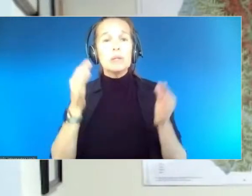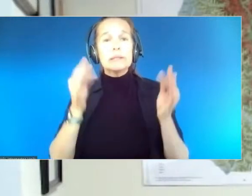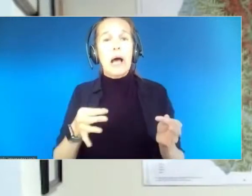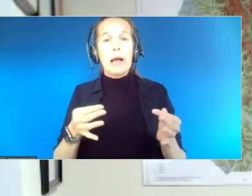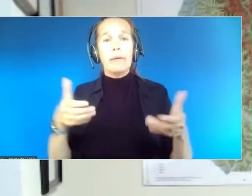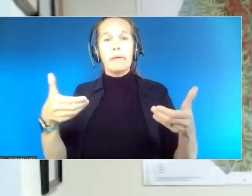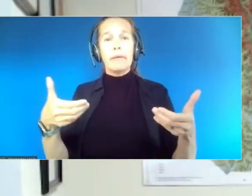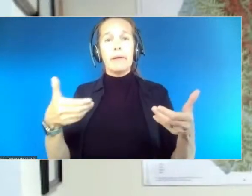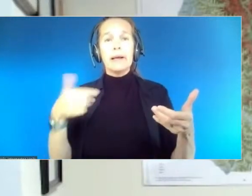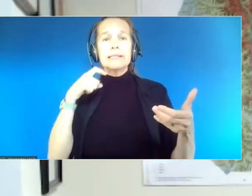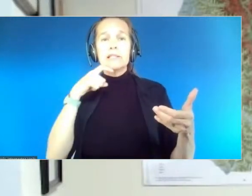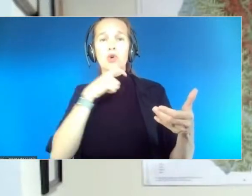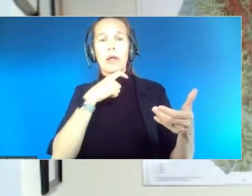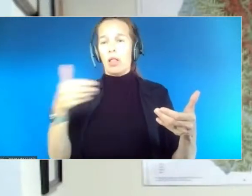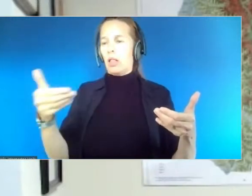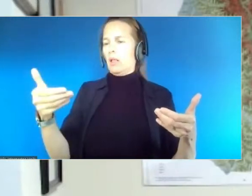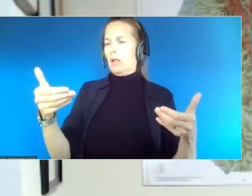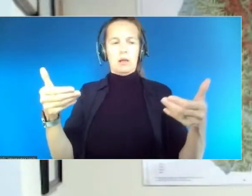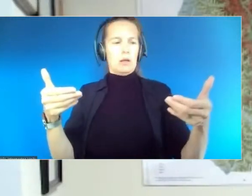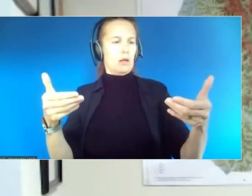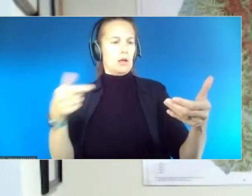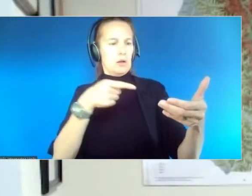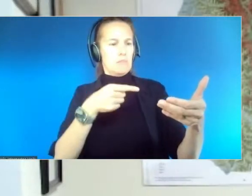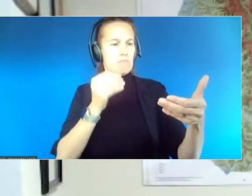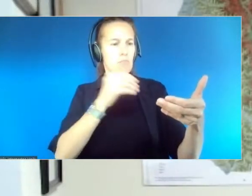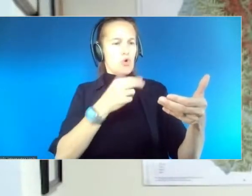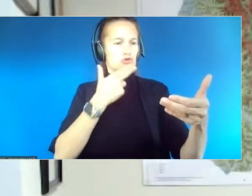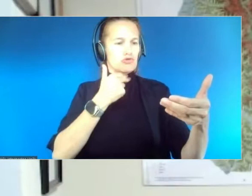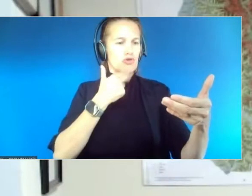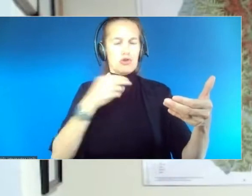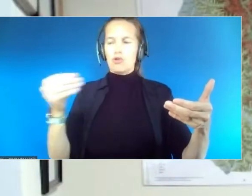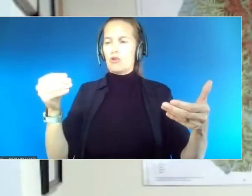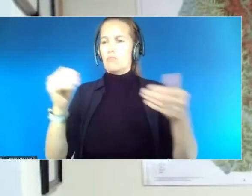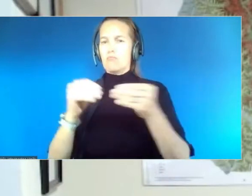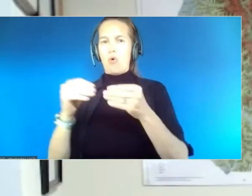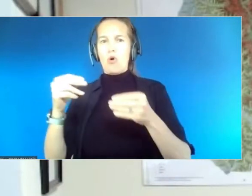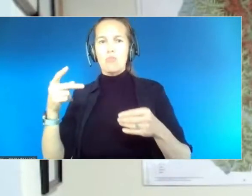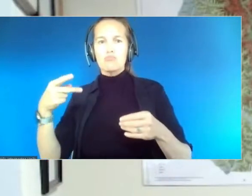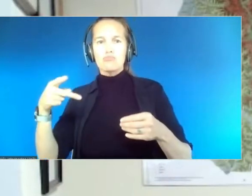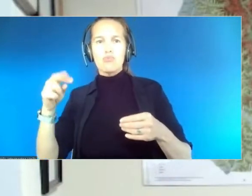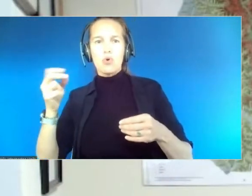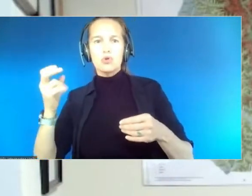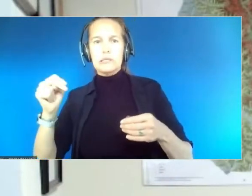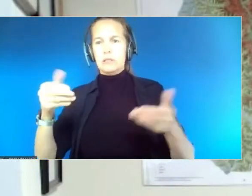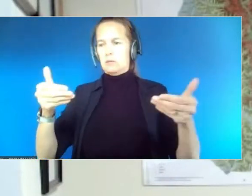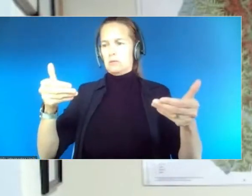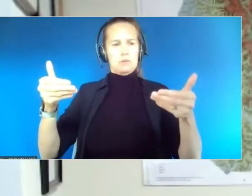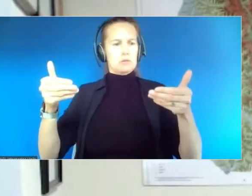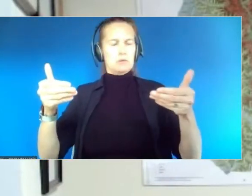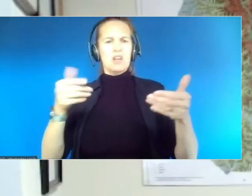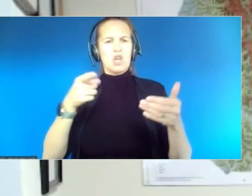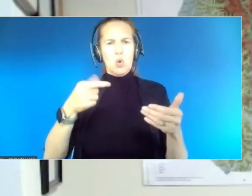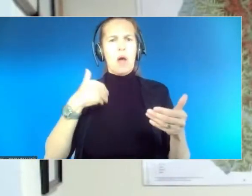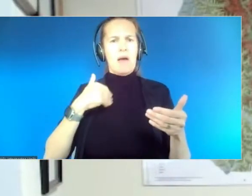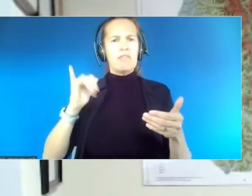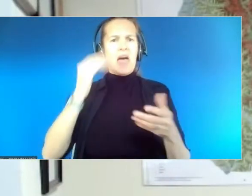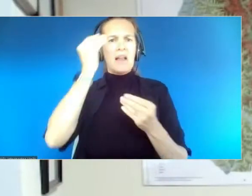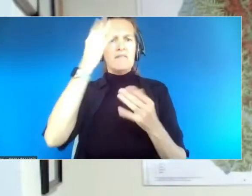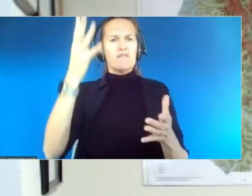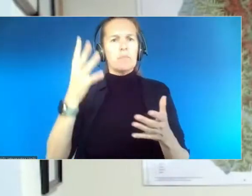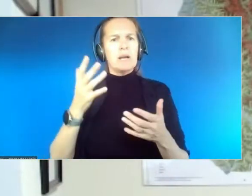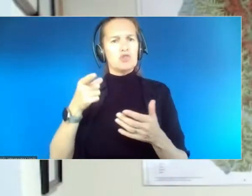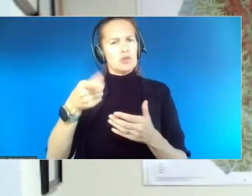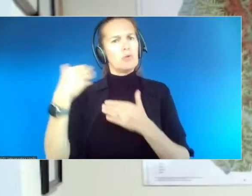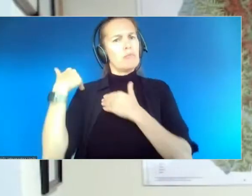cereal. Does this have more protein or more sugar, or does that? And that's a consumer protection kind